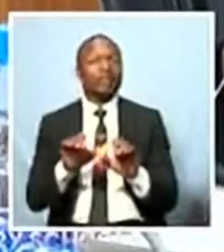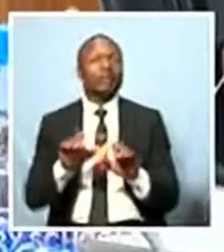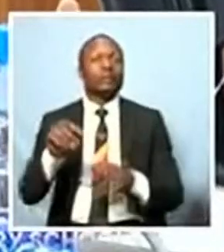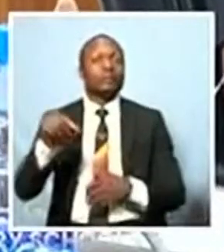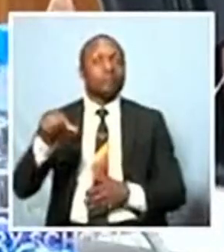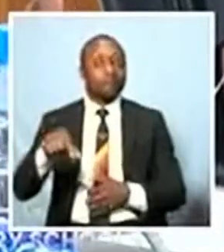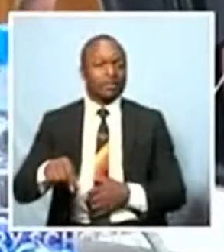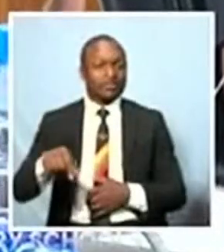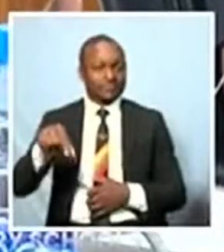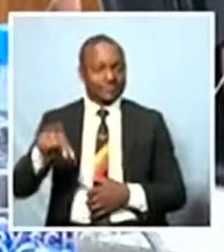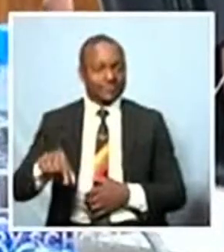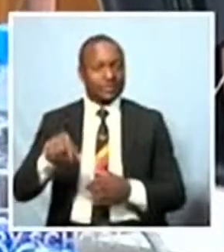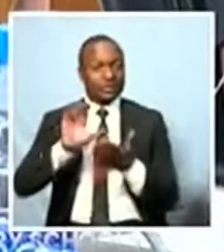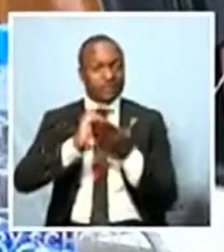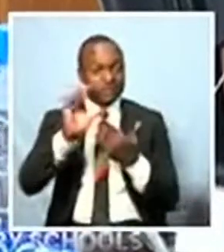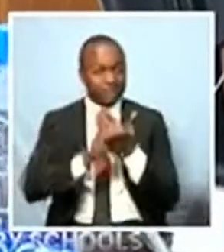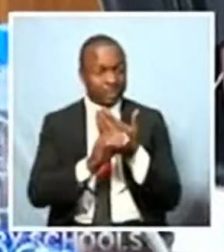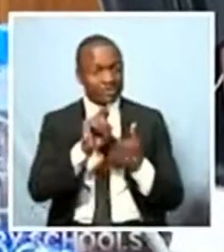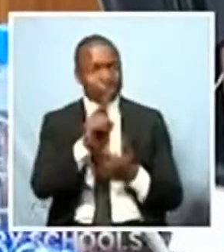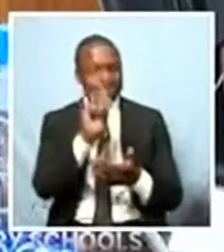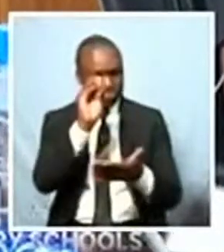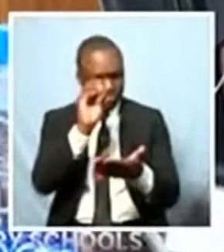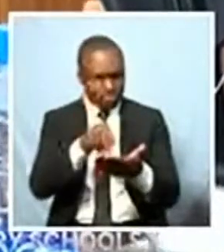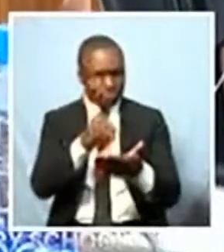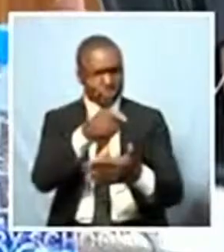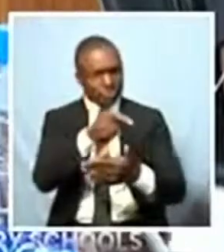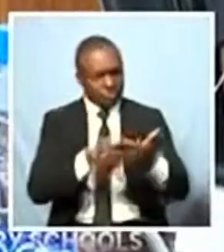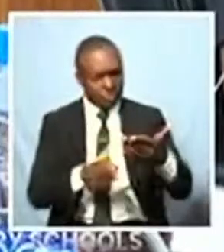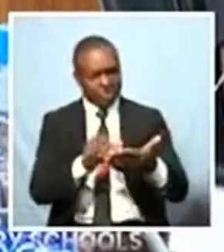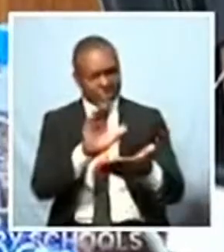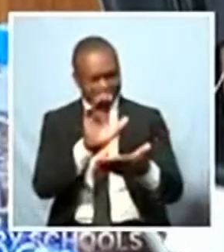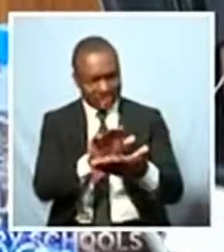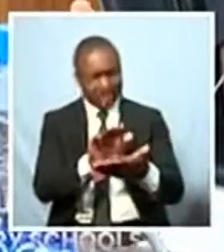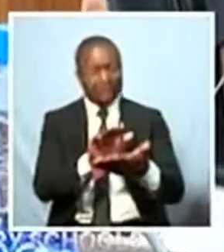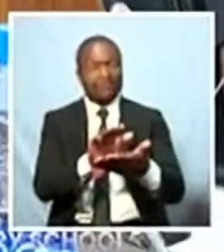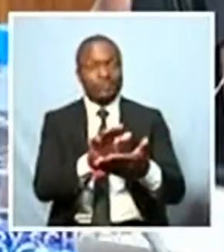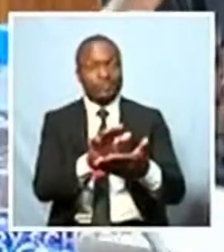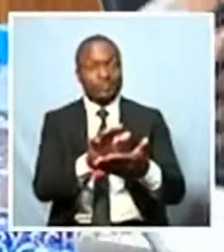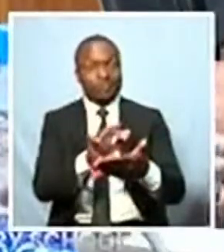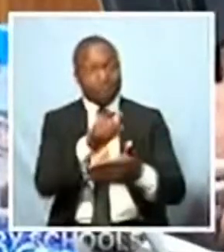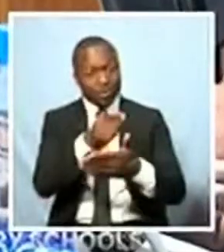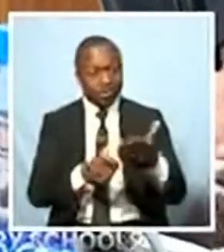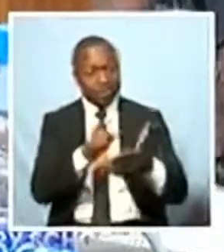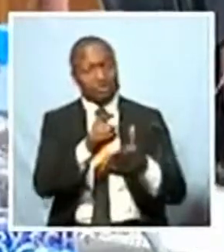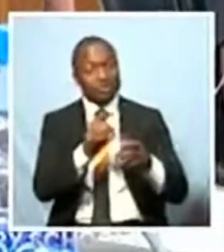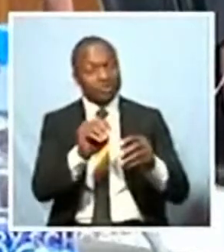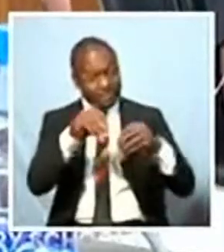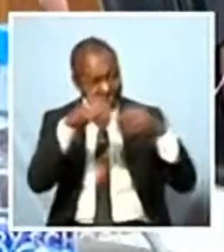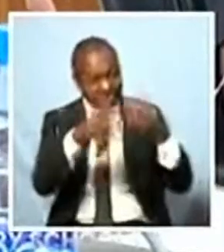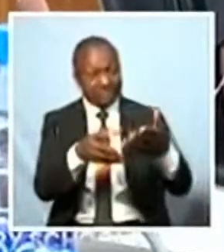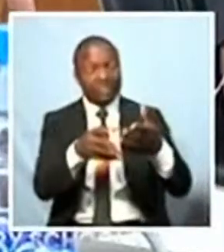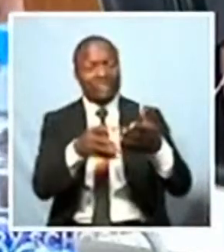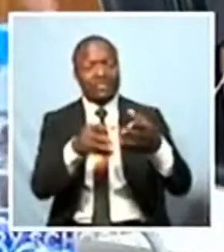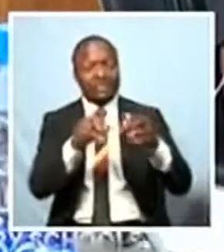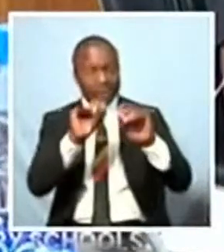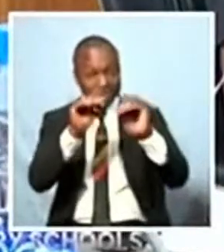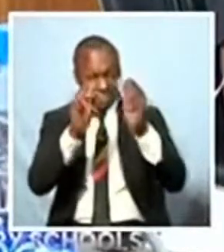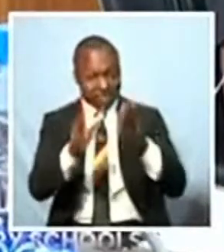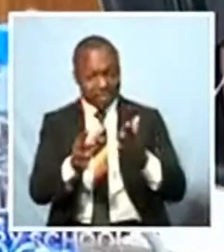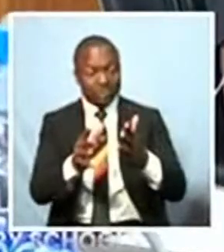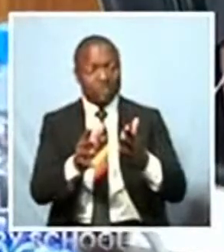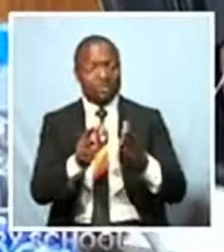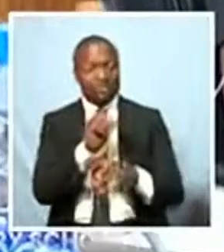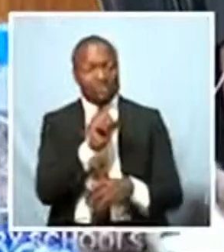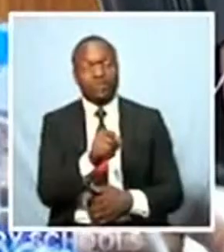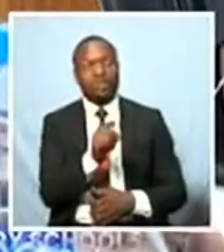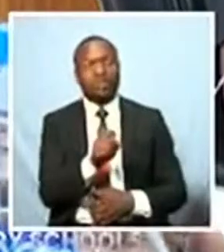curriculum, what have you put in place to teachers that are about to graduate and to those who